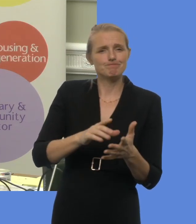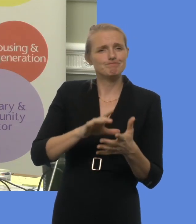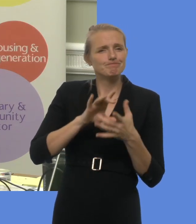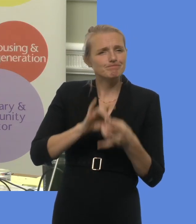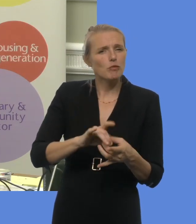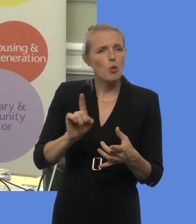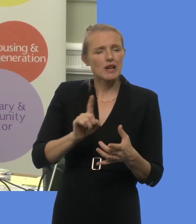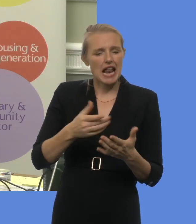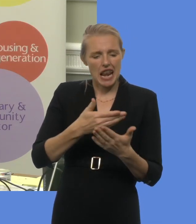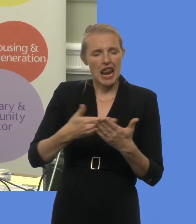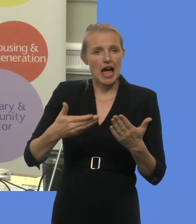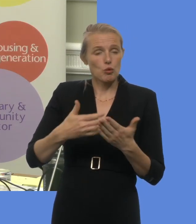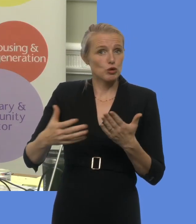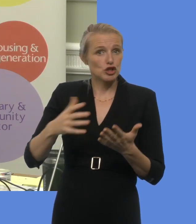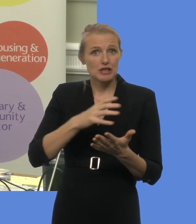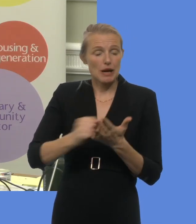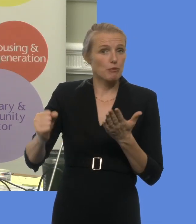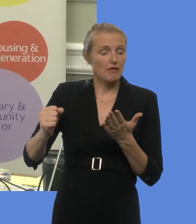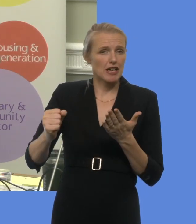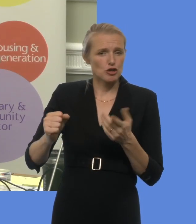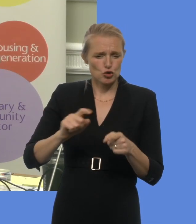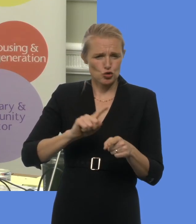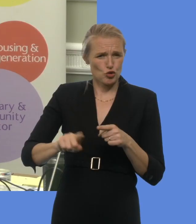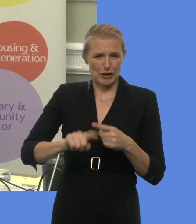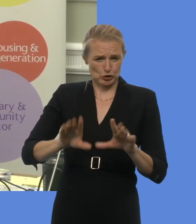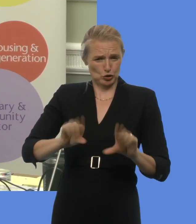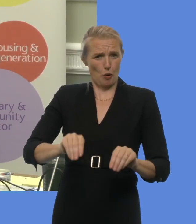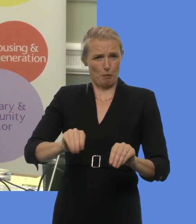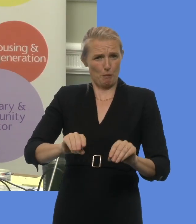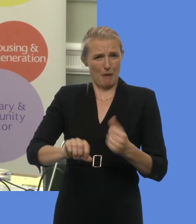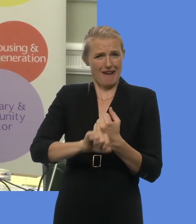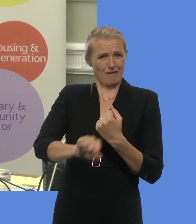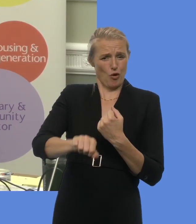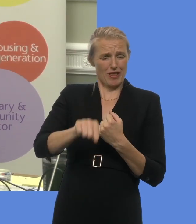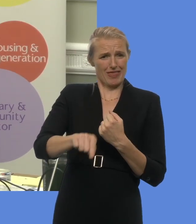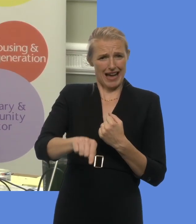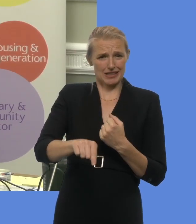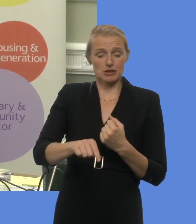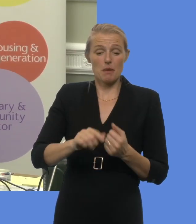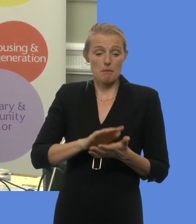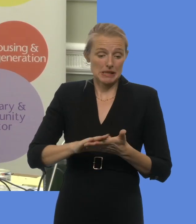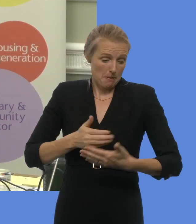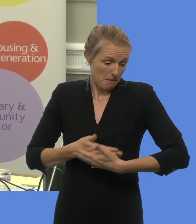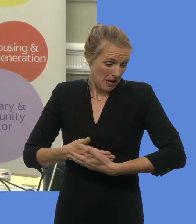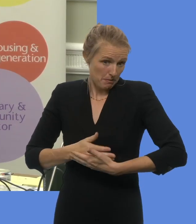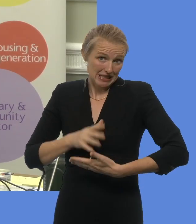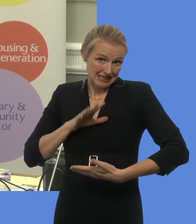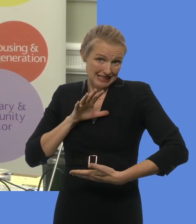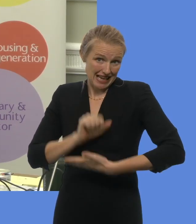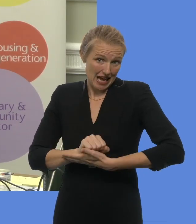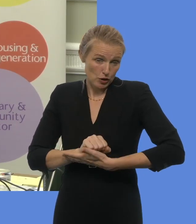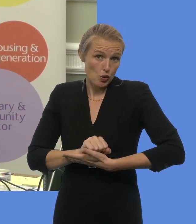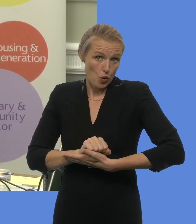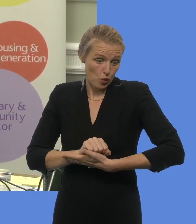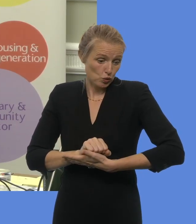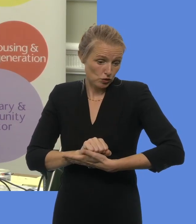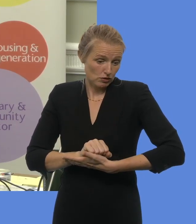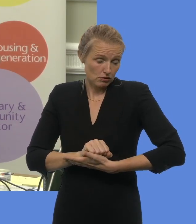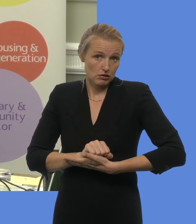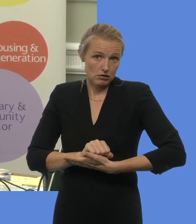language deprivation, and ask the department on their view. So straight after diagnosis to